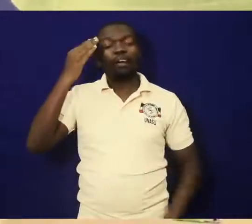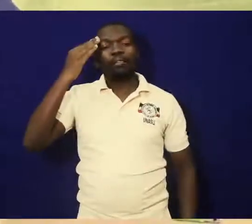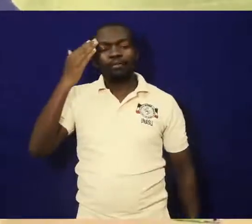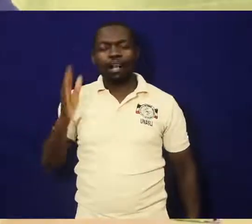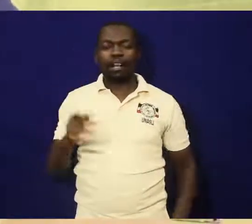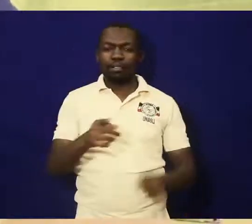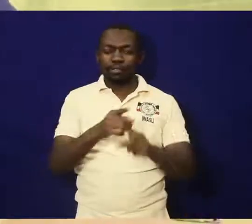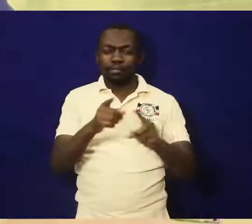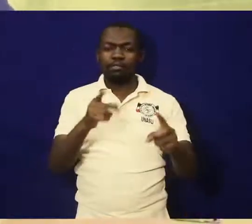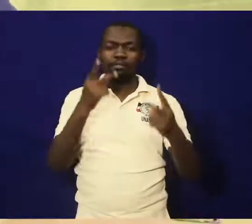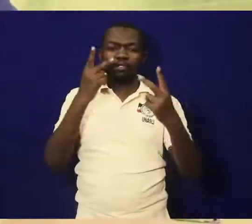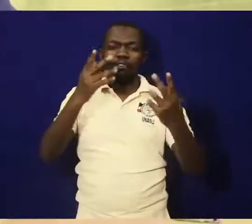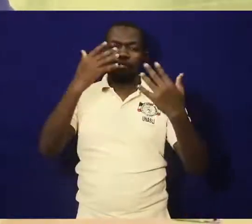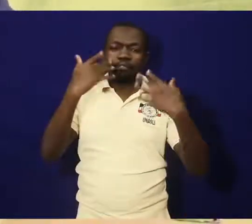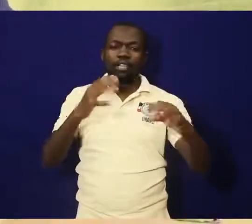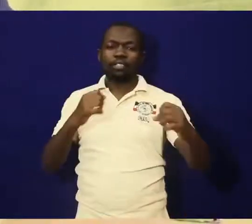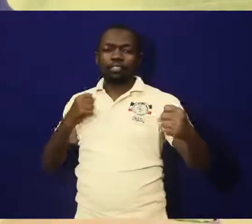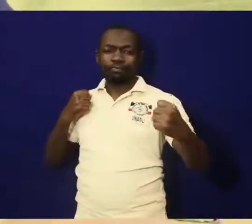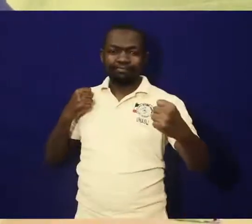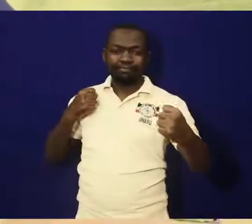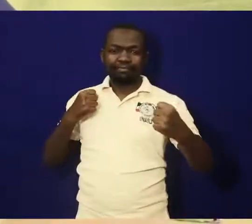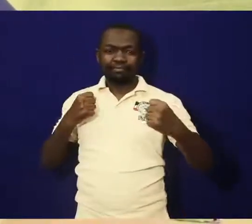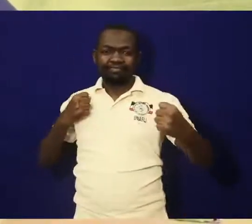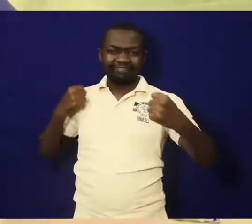have ever seen a fight before.